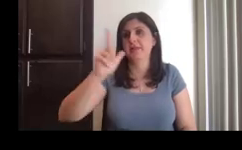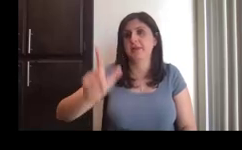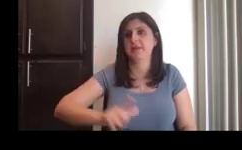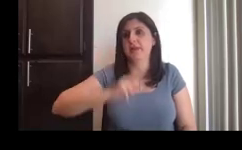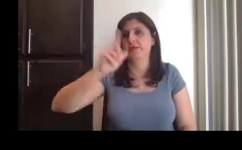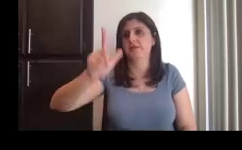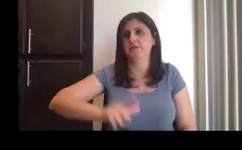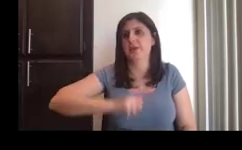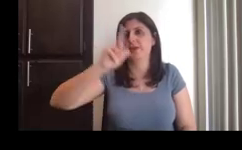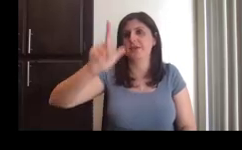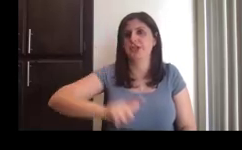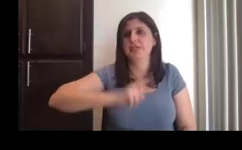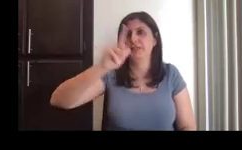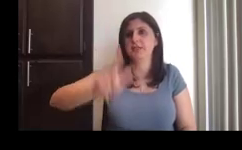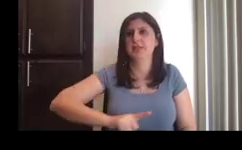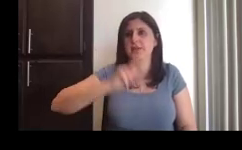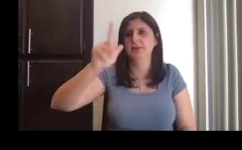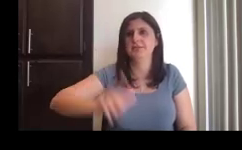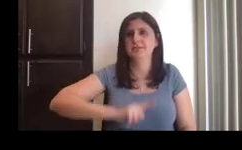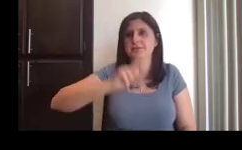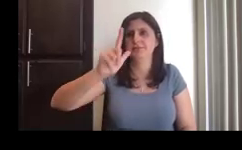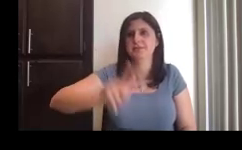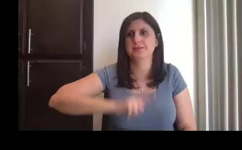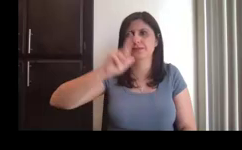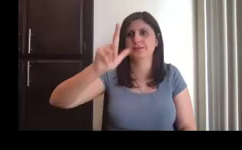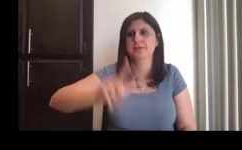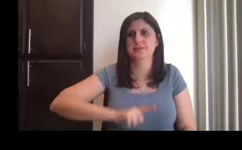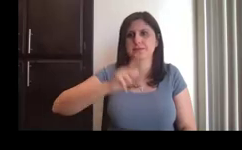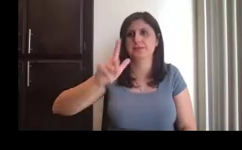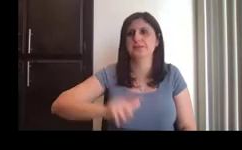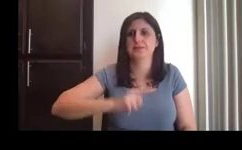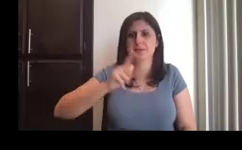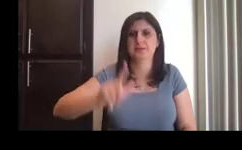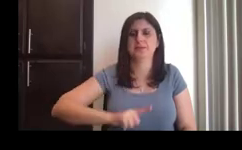L. Going off your chest. Living room.